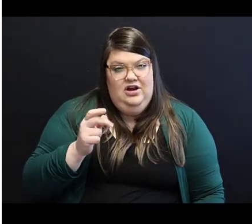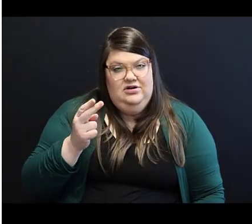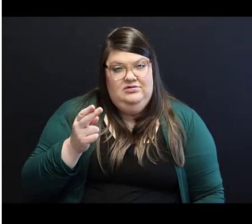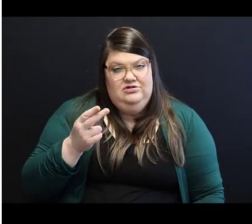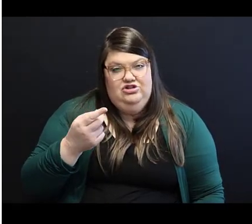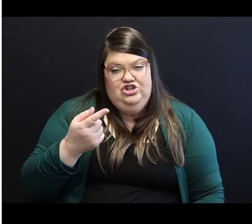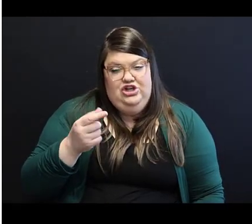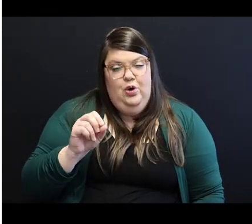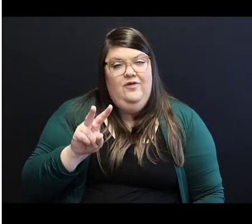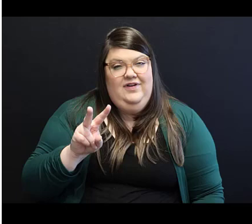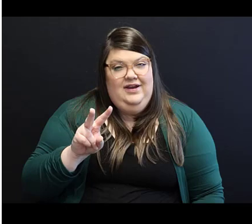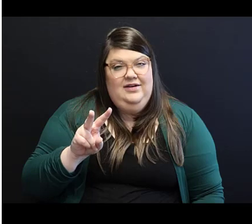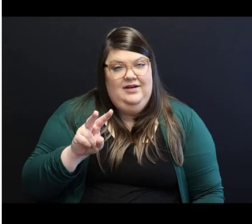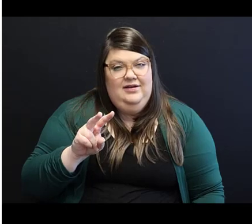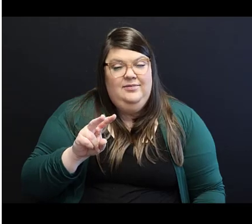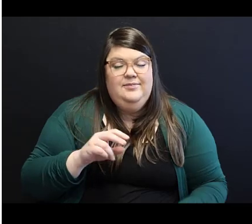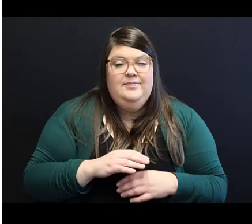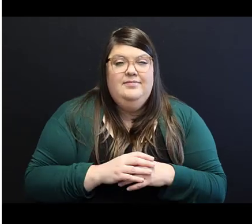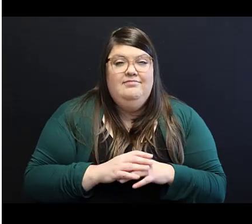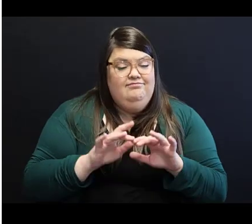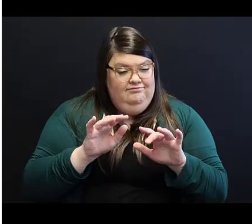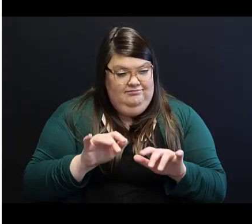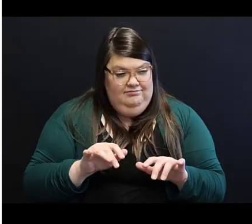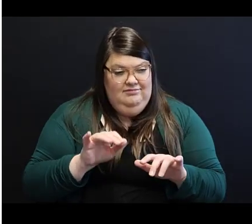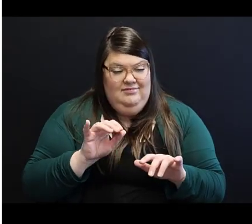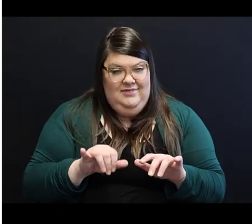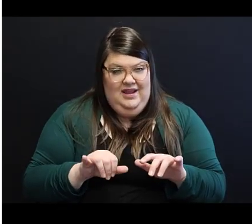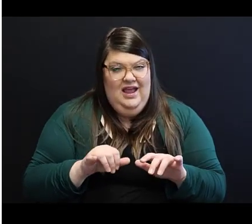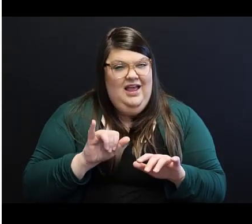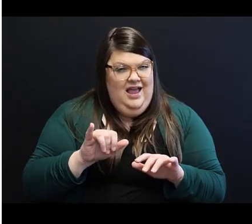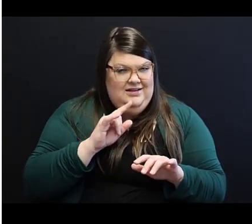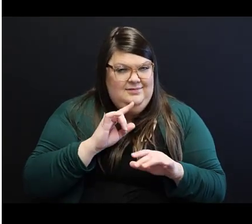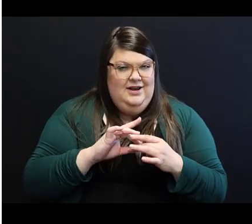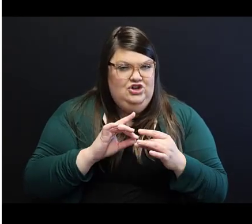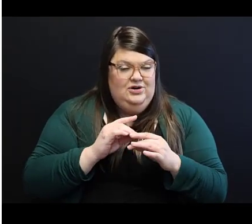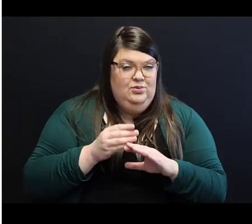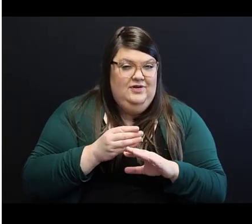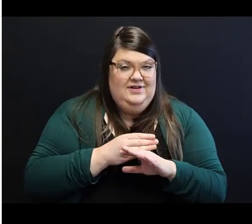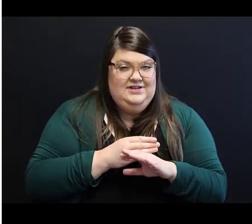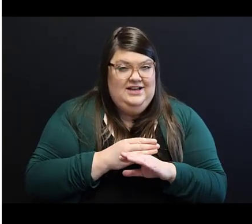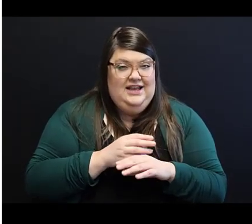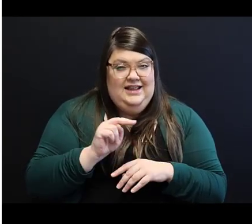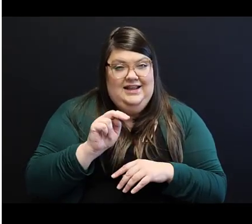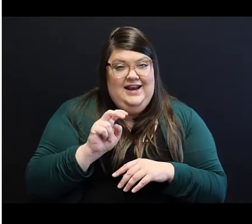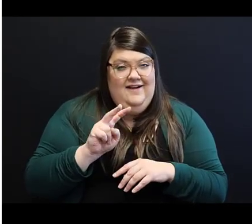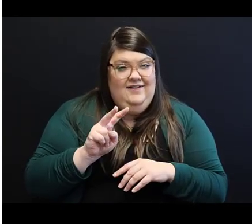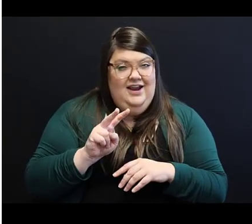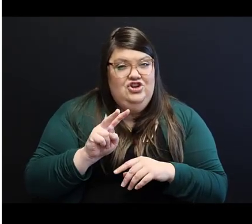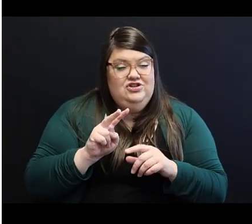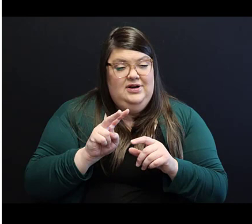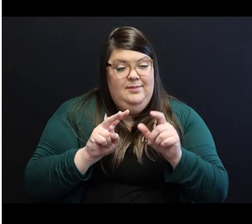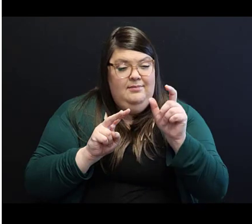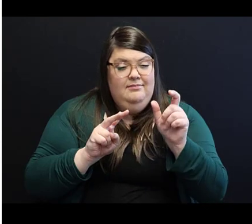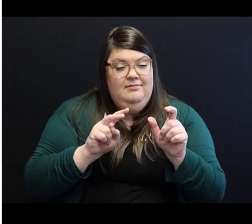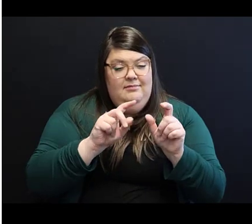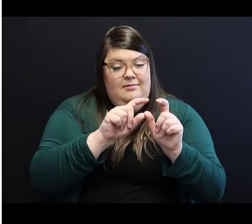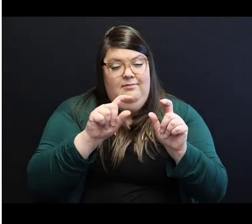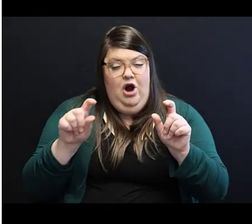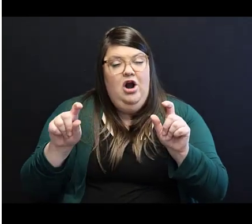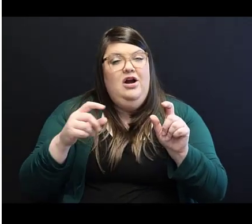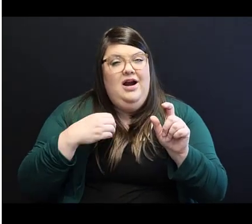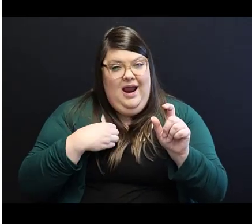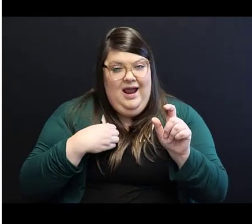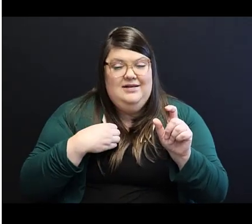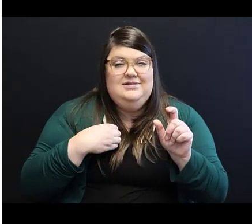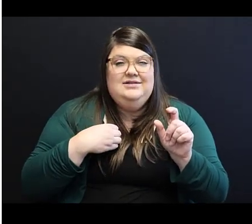ncrtm.ed.gov in your internet browser. As mentioned previously, the navigation bar on the homepage contains links to direct you to